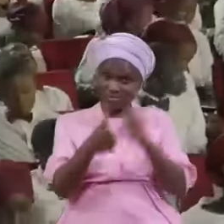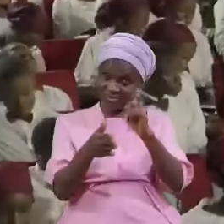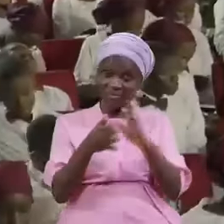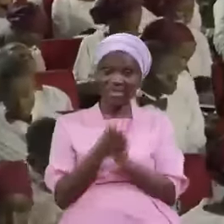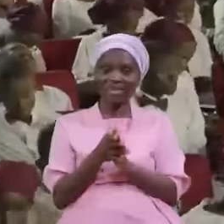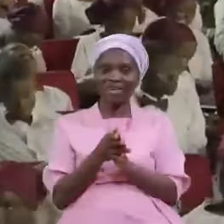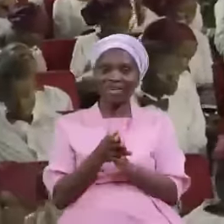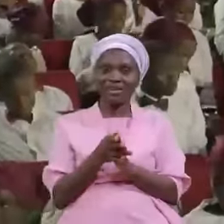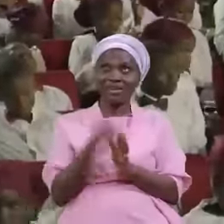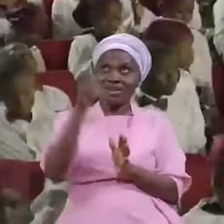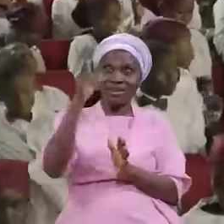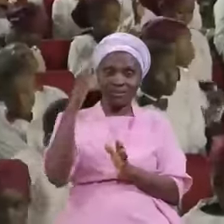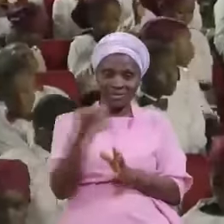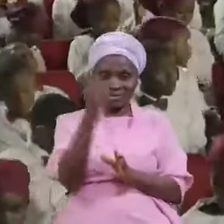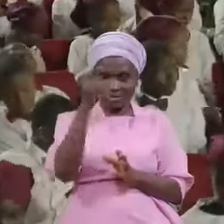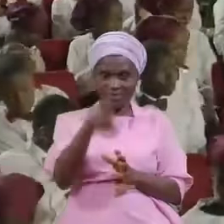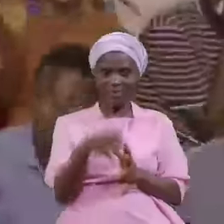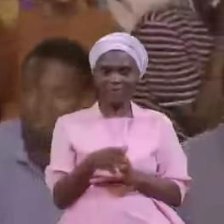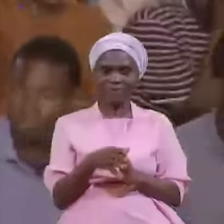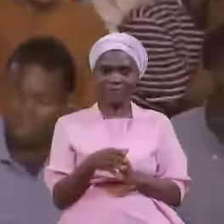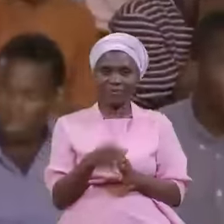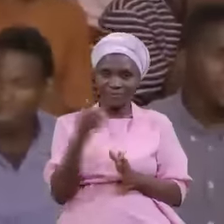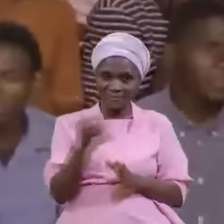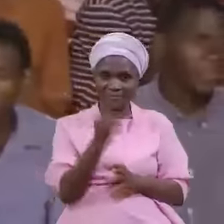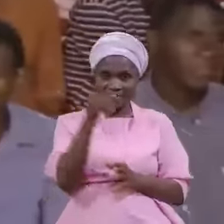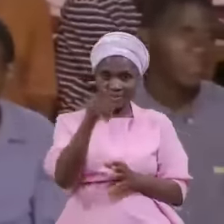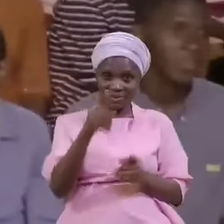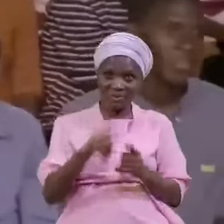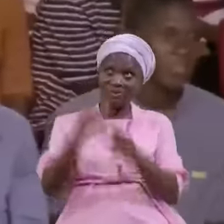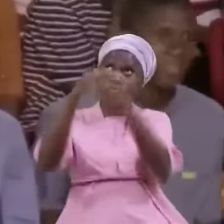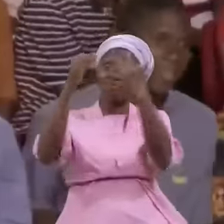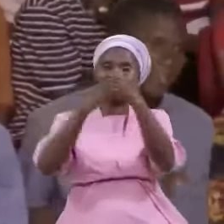you and take you to glory. Me.